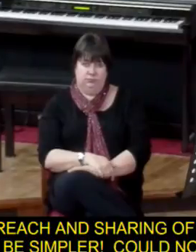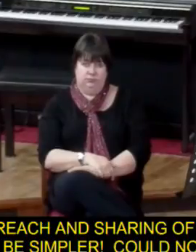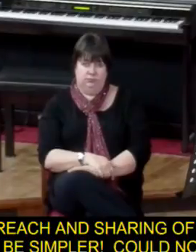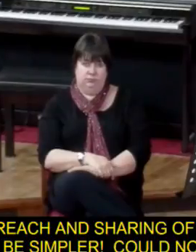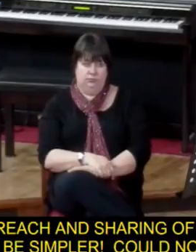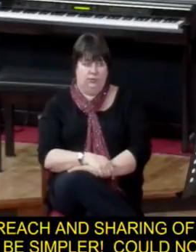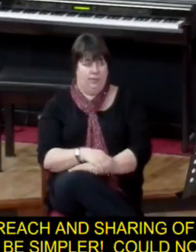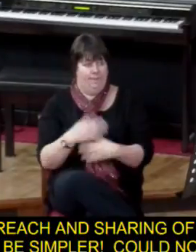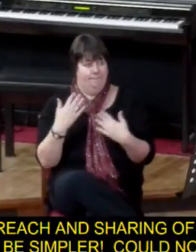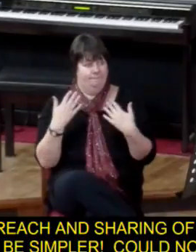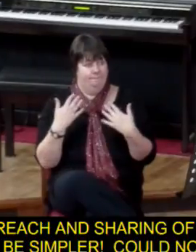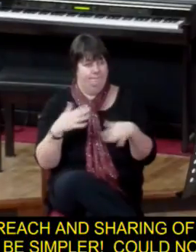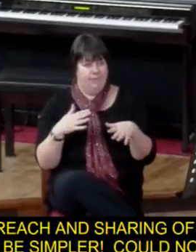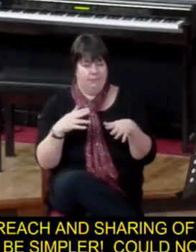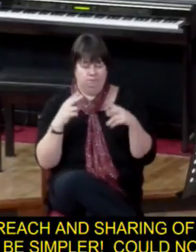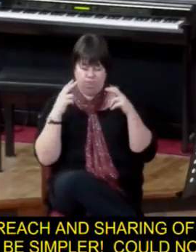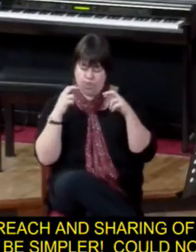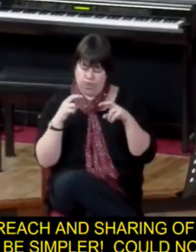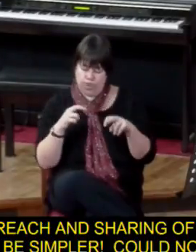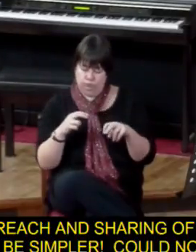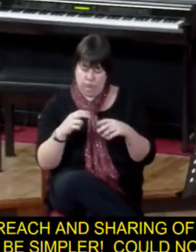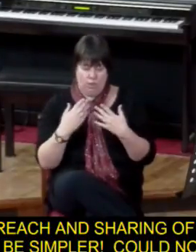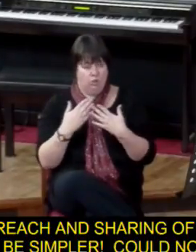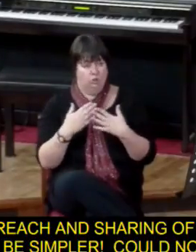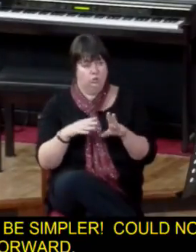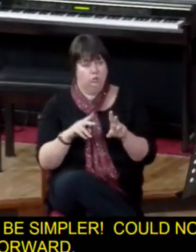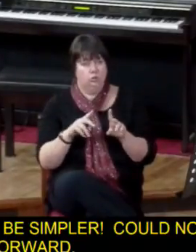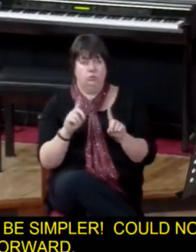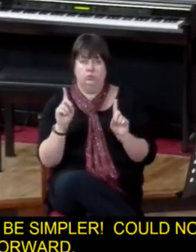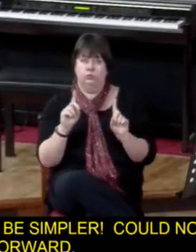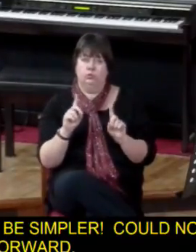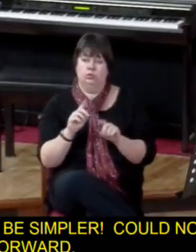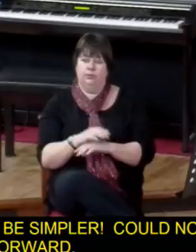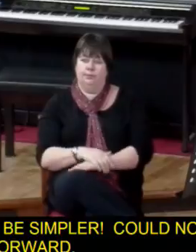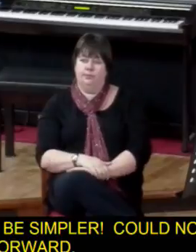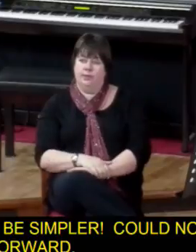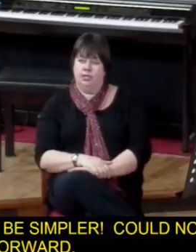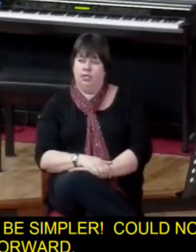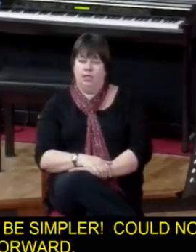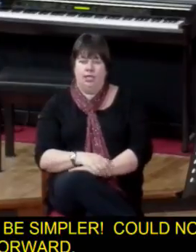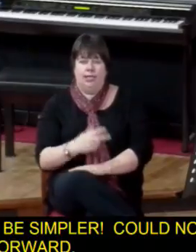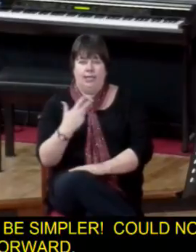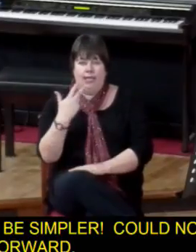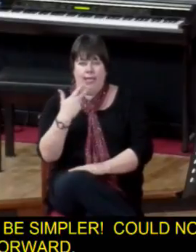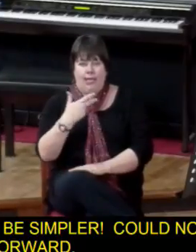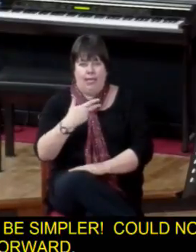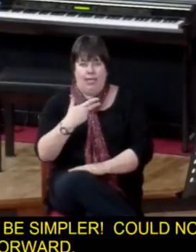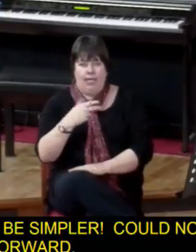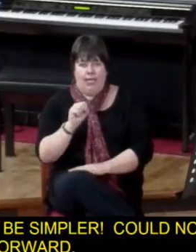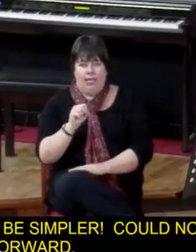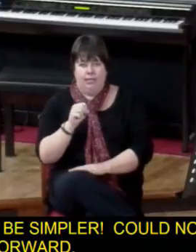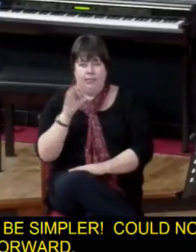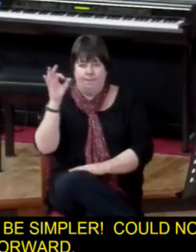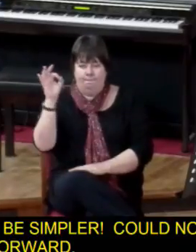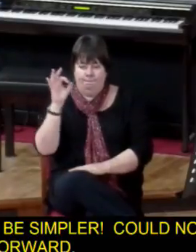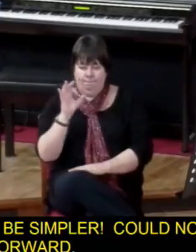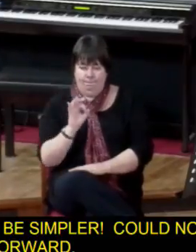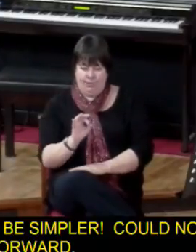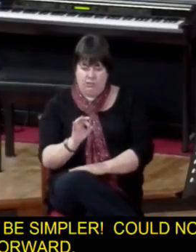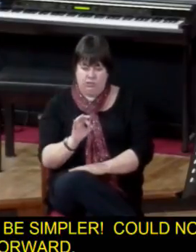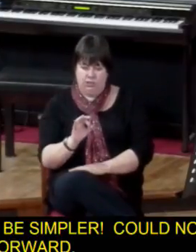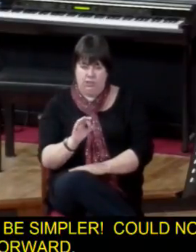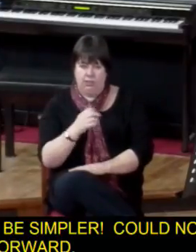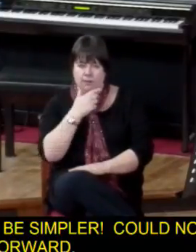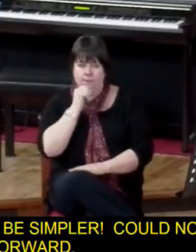recent survey showed that almost 80% of